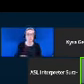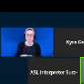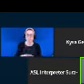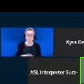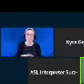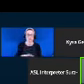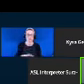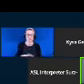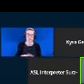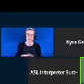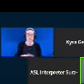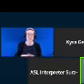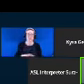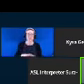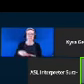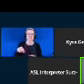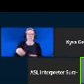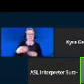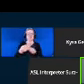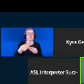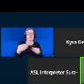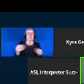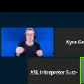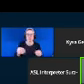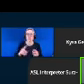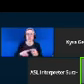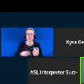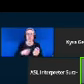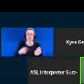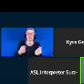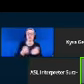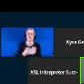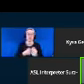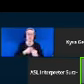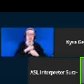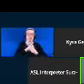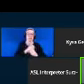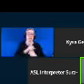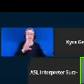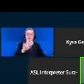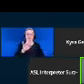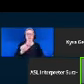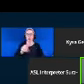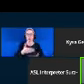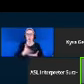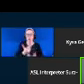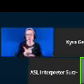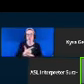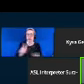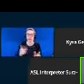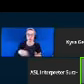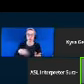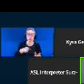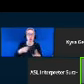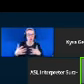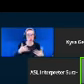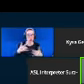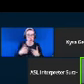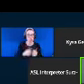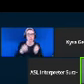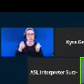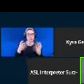protect, within DHS, to protect civil rights and civil liberties, CRCL is really concerned with many of the challenges faced by faith-based communities,